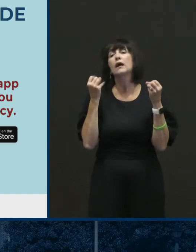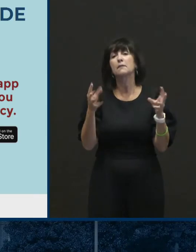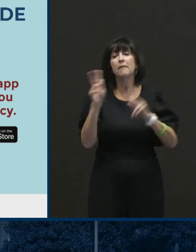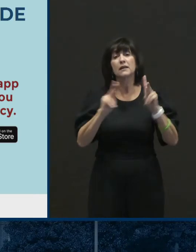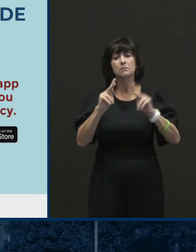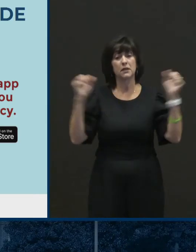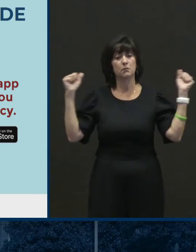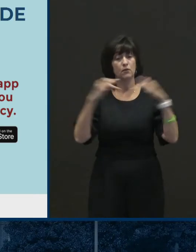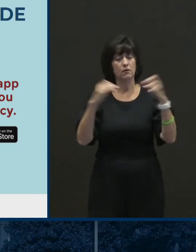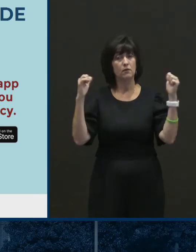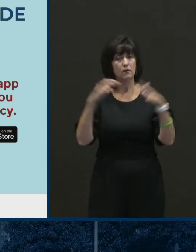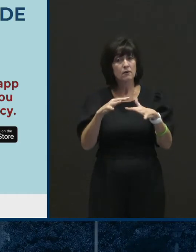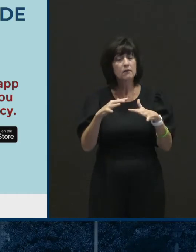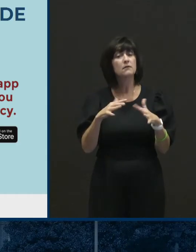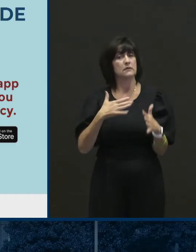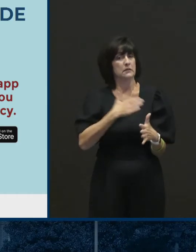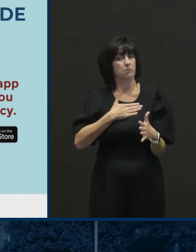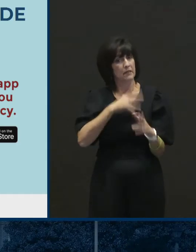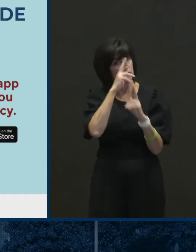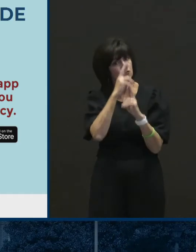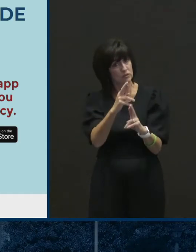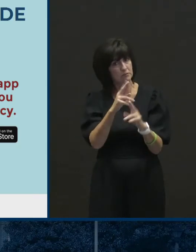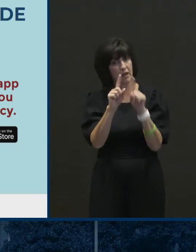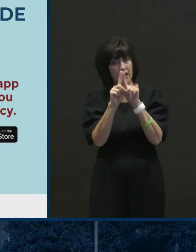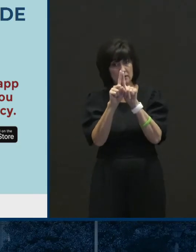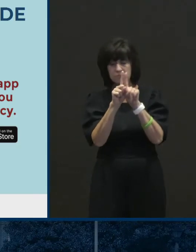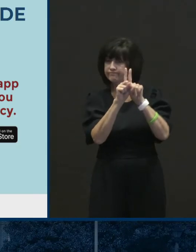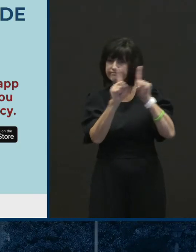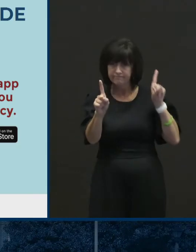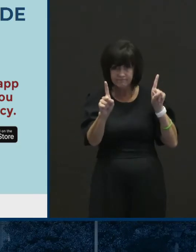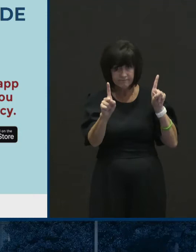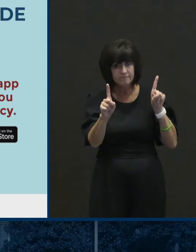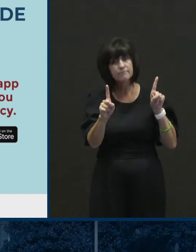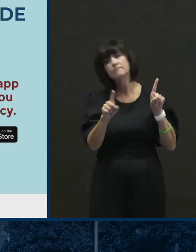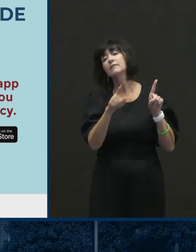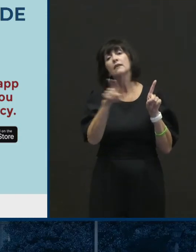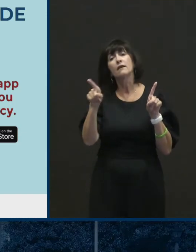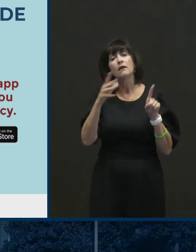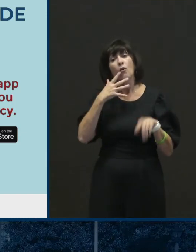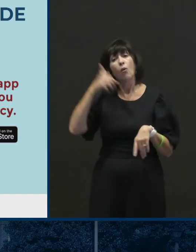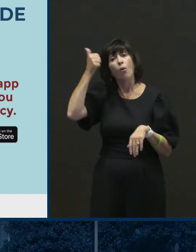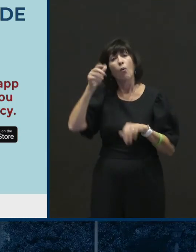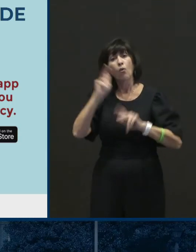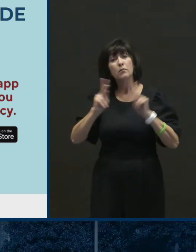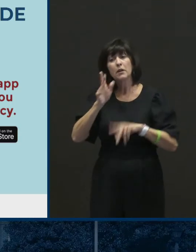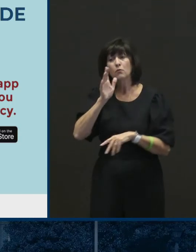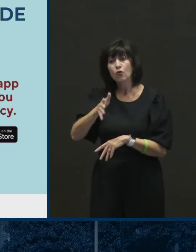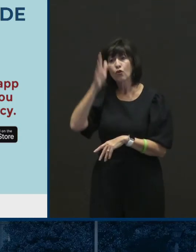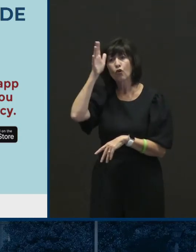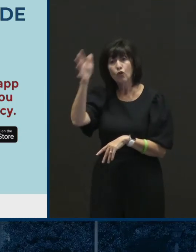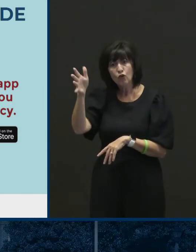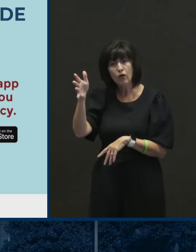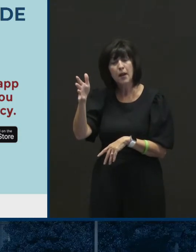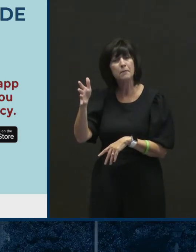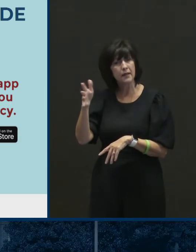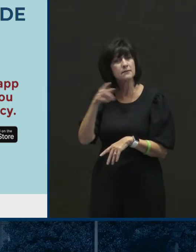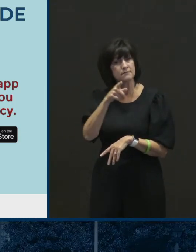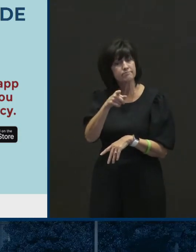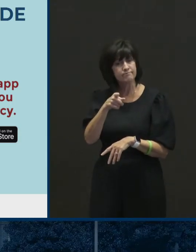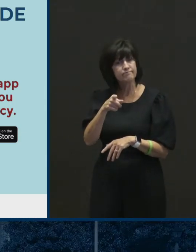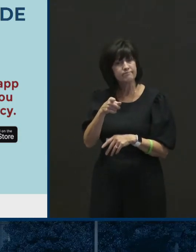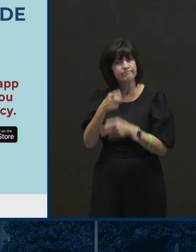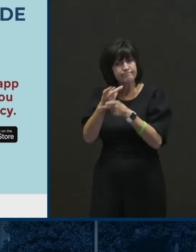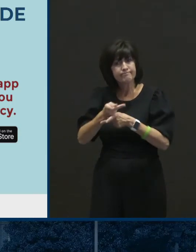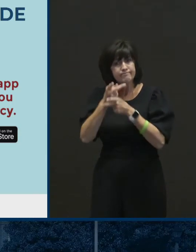distancing, take care of your elderly parents and grandparents, and get tested so that we know where the virus